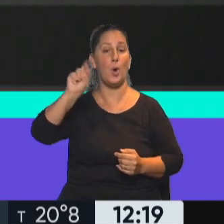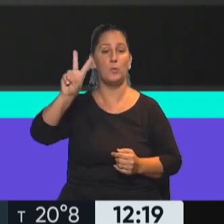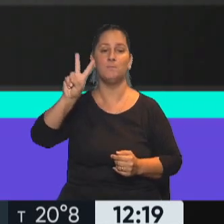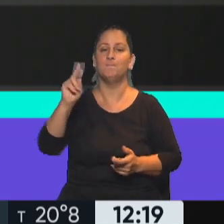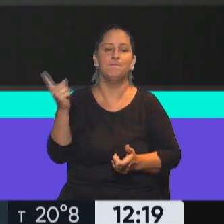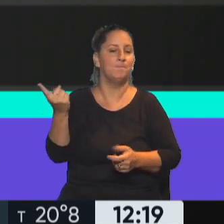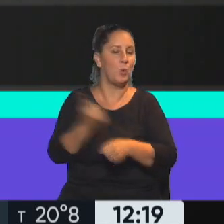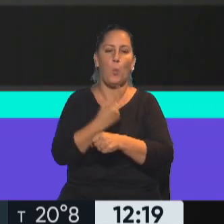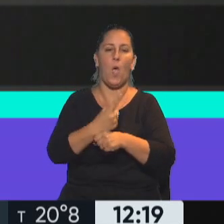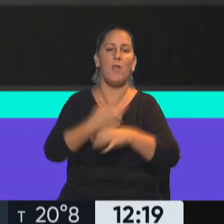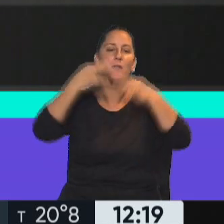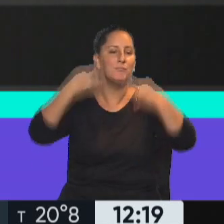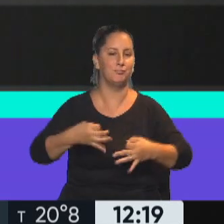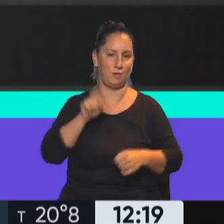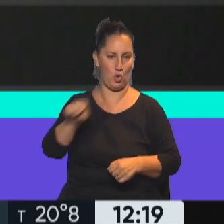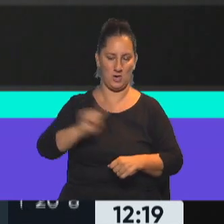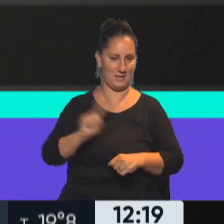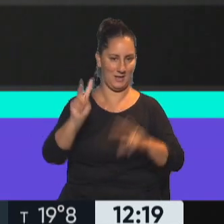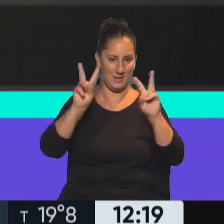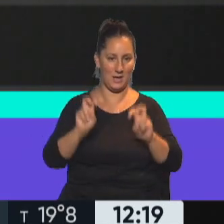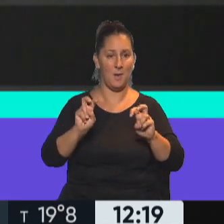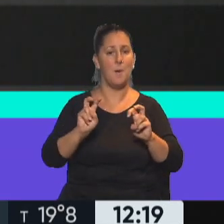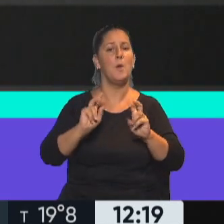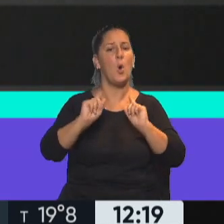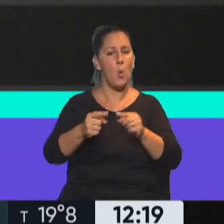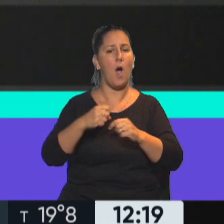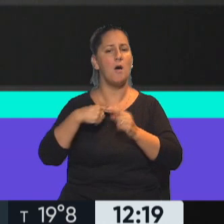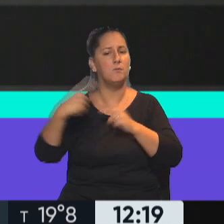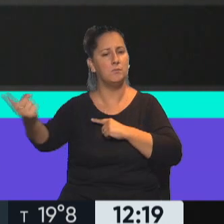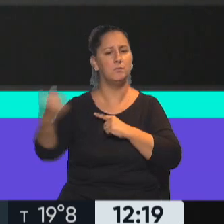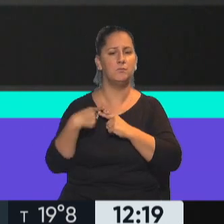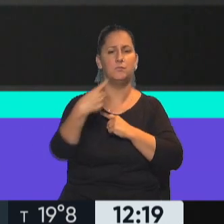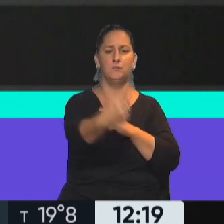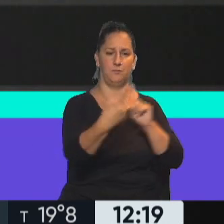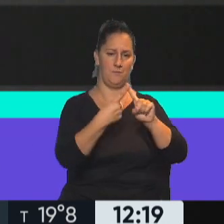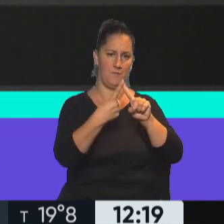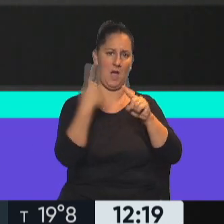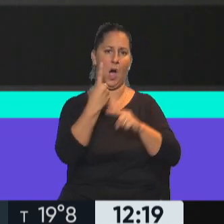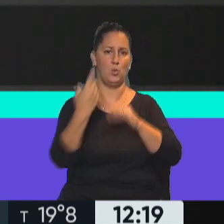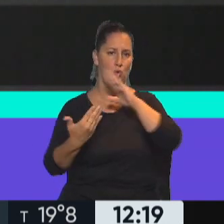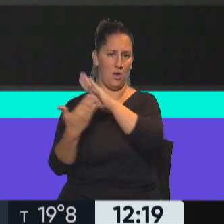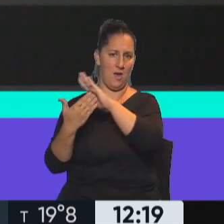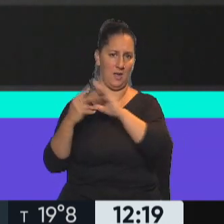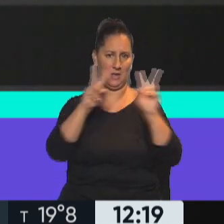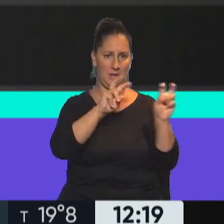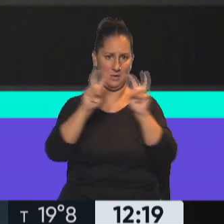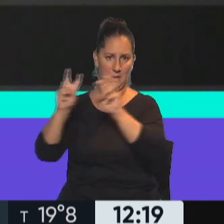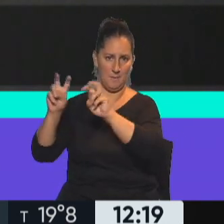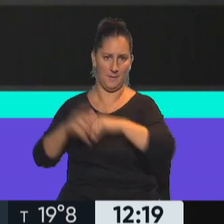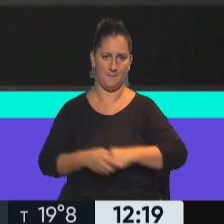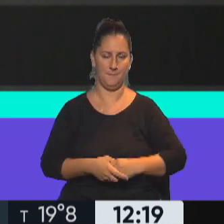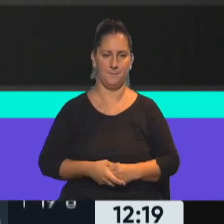commit himself to it, but he will correspond with